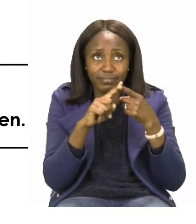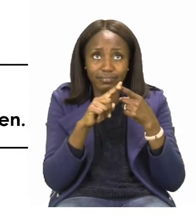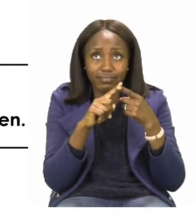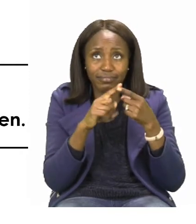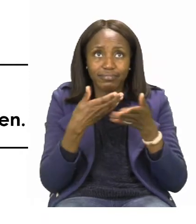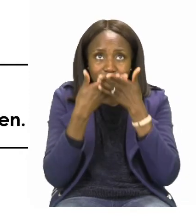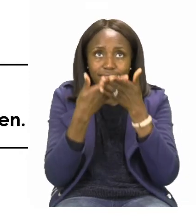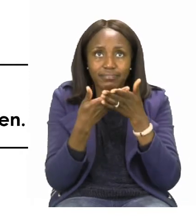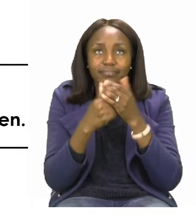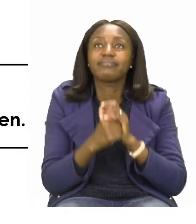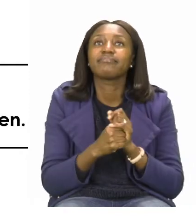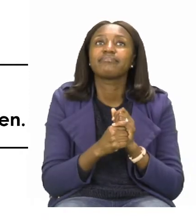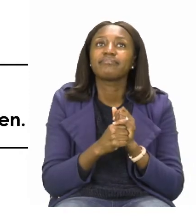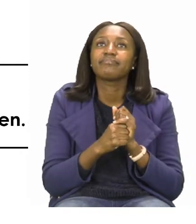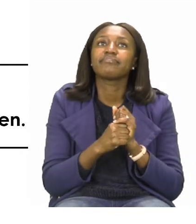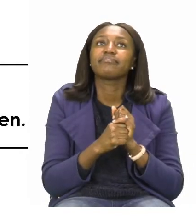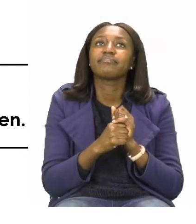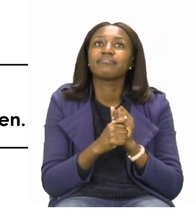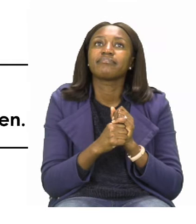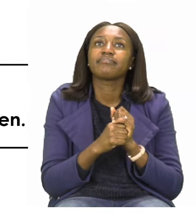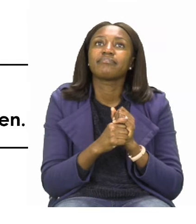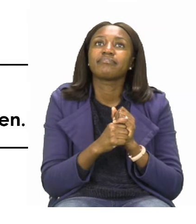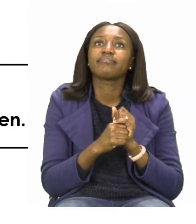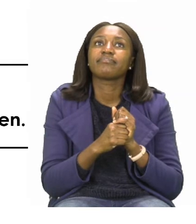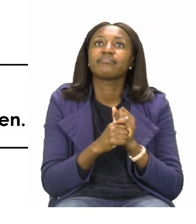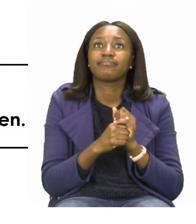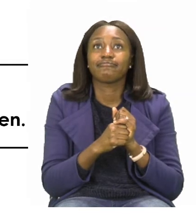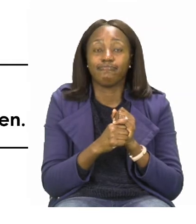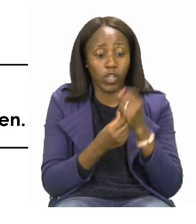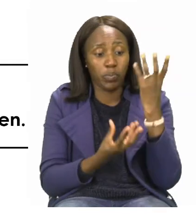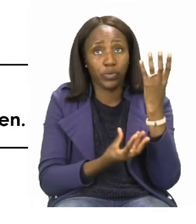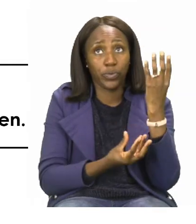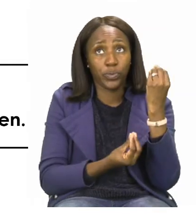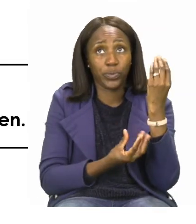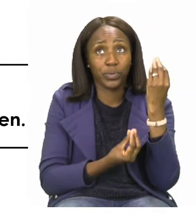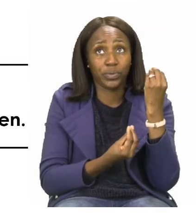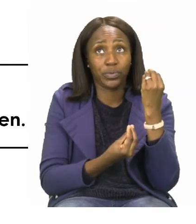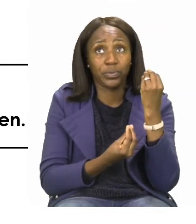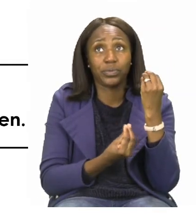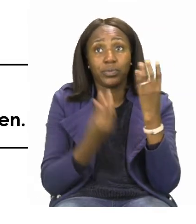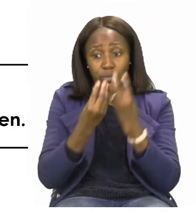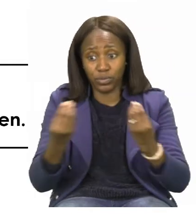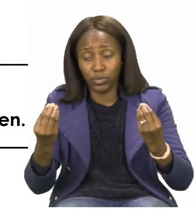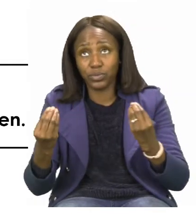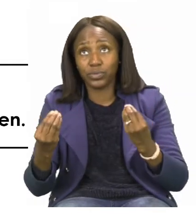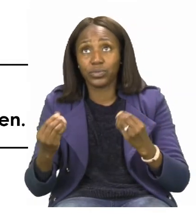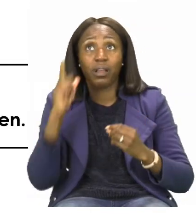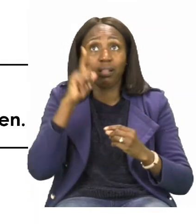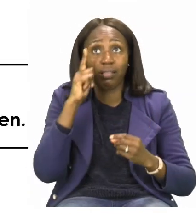together. The first one says, the children had lunch in the